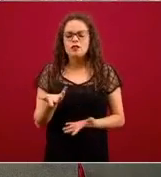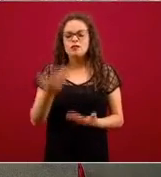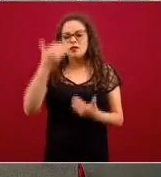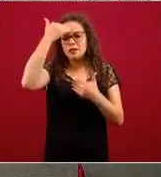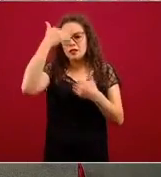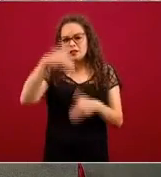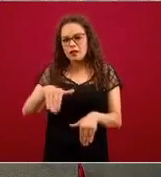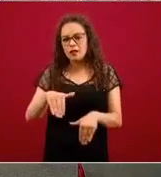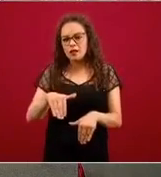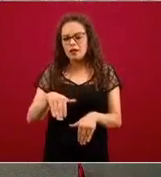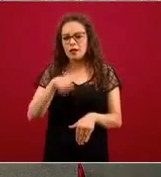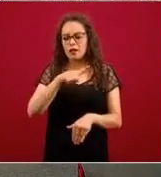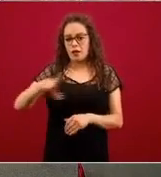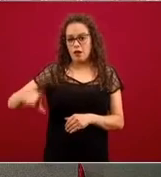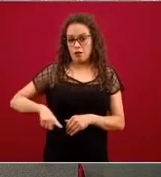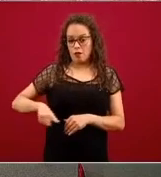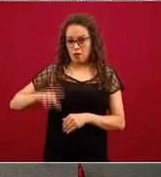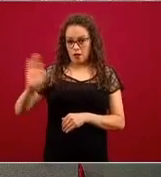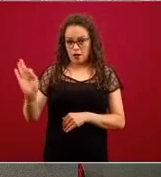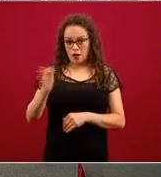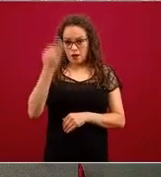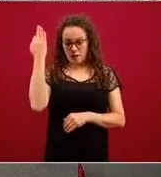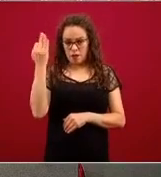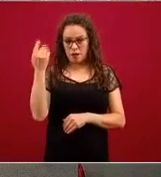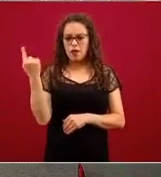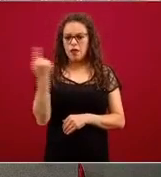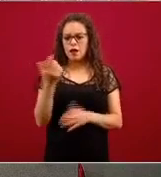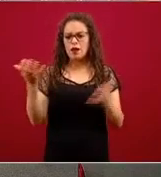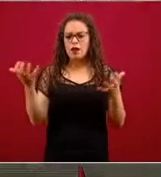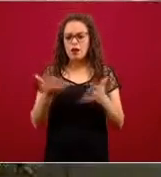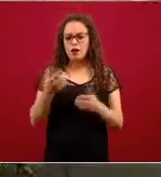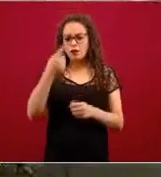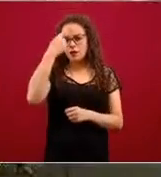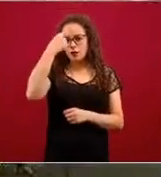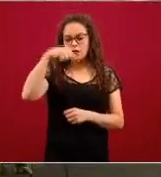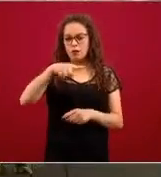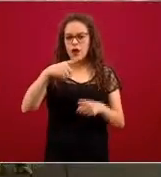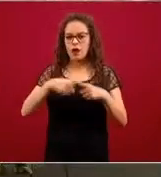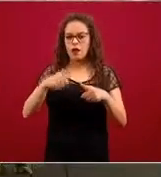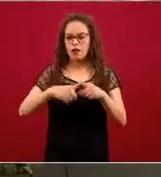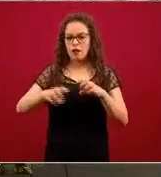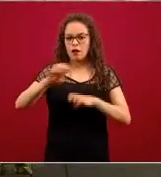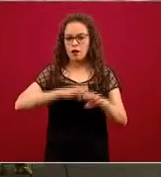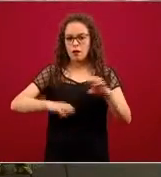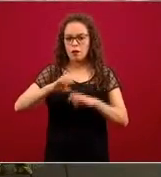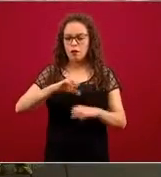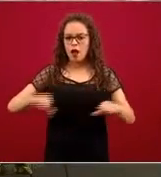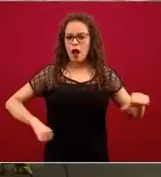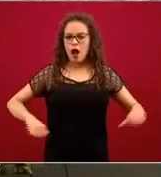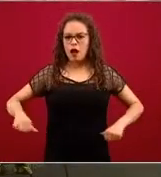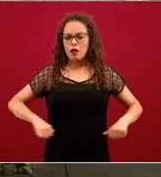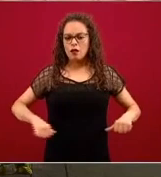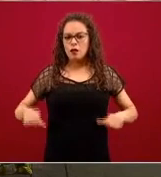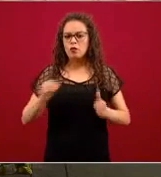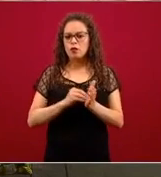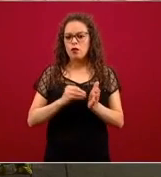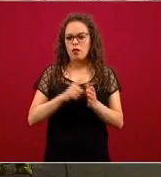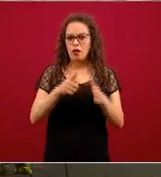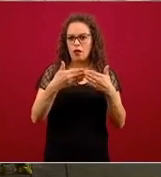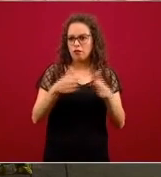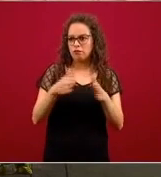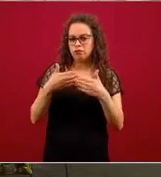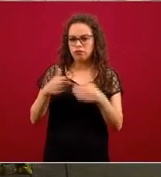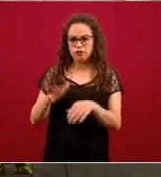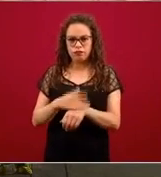MX. disposiciones del I gobierno would federal like to sobre el know cierre de las exactly how actividades willing the de las government empresas con is to actividades close no down esenciales. activities for Se han